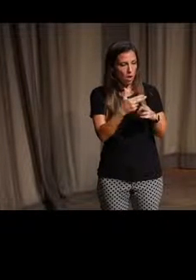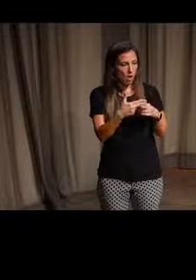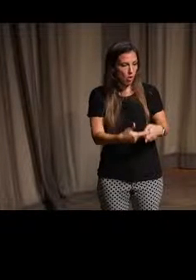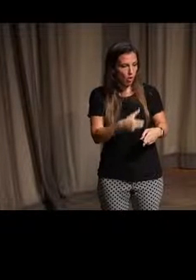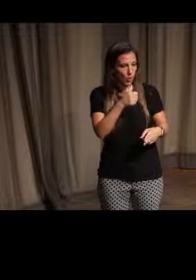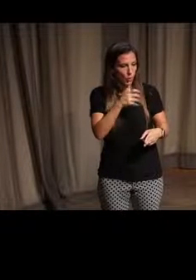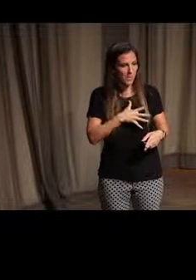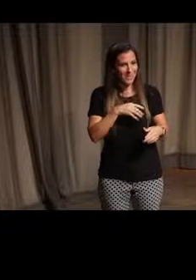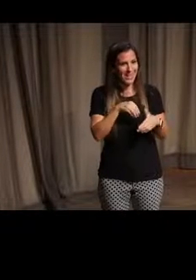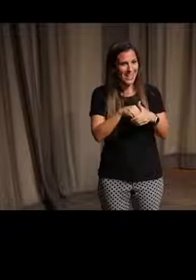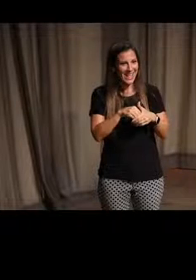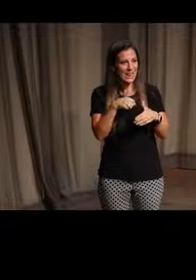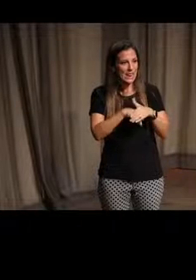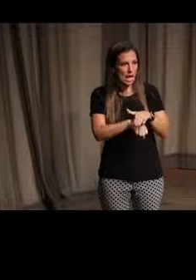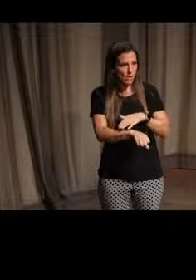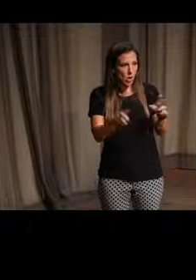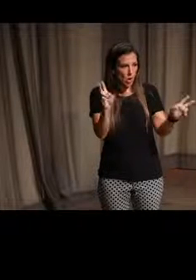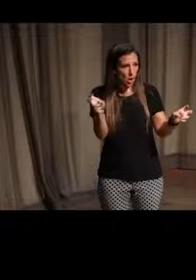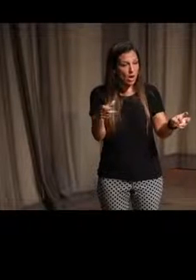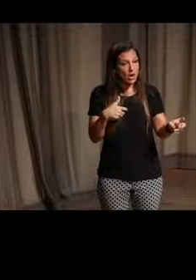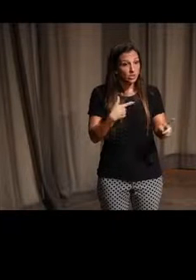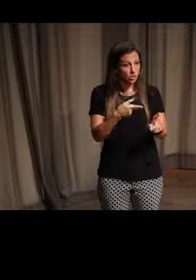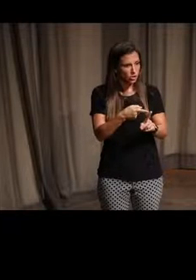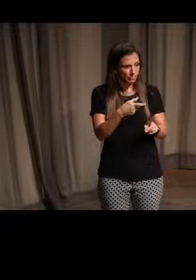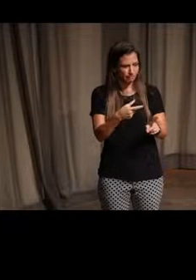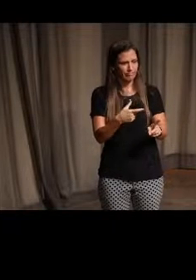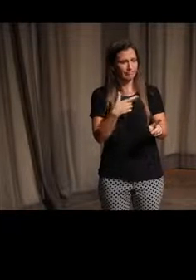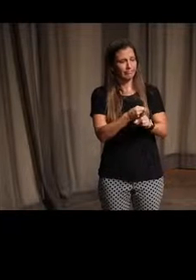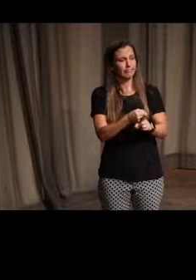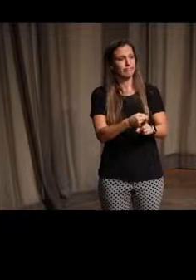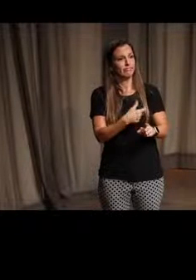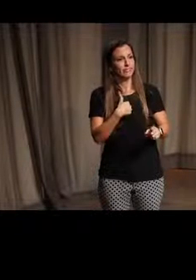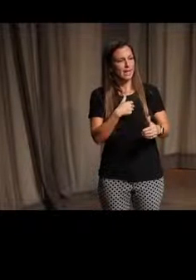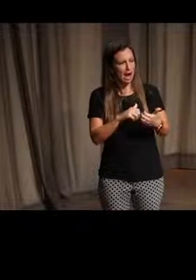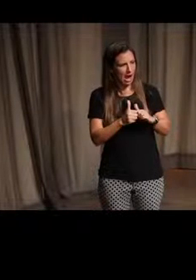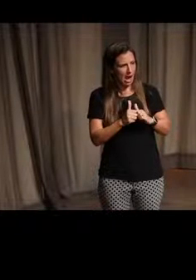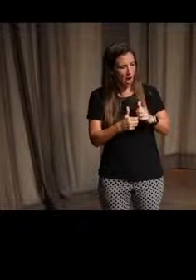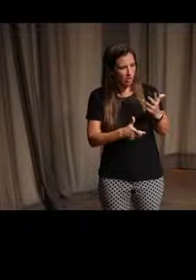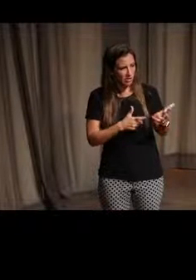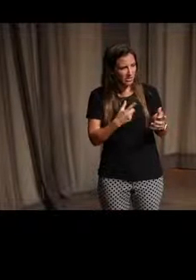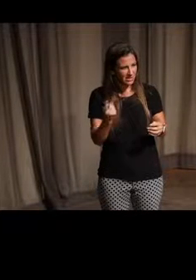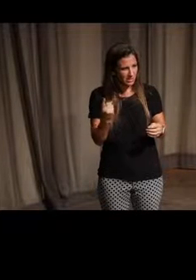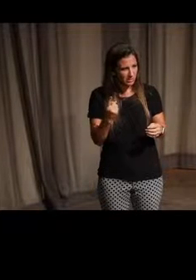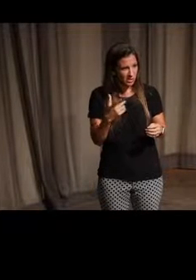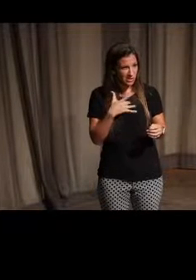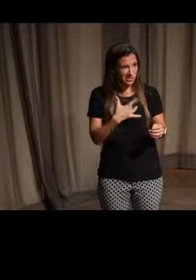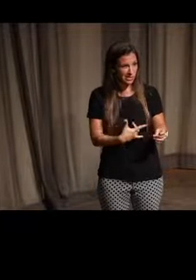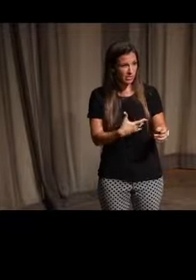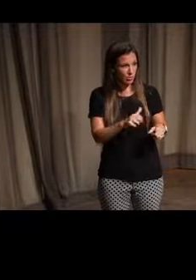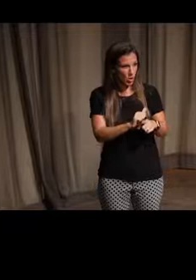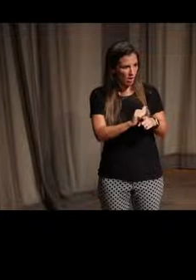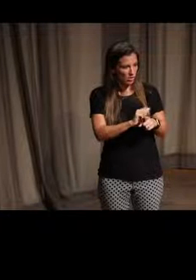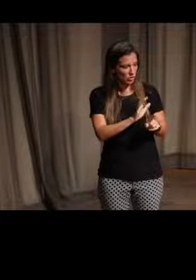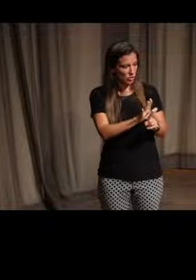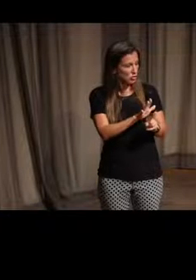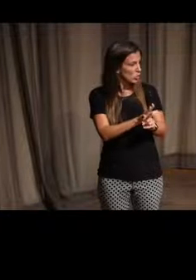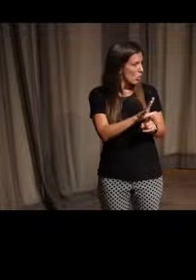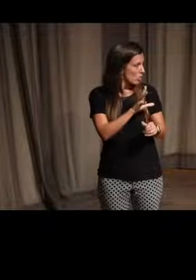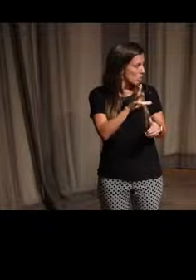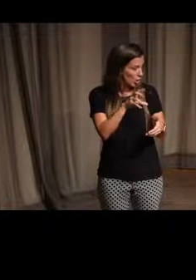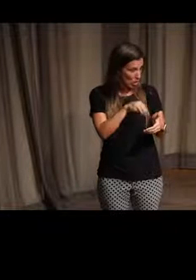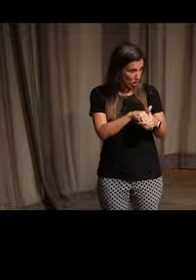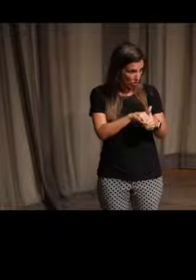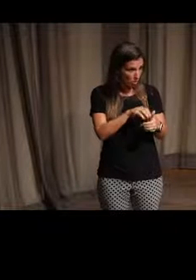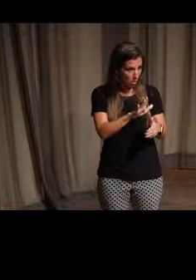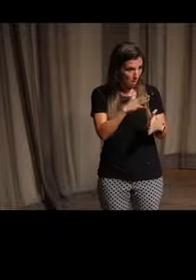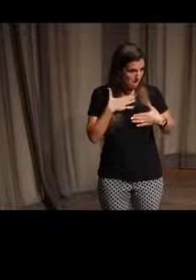Women in Labor. And what struck me about it was that this is something that, which is typical of your practice, is that you're included in it,